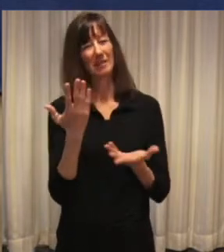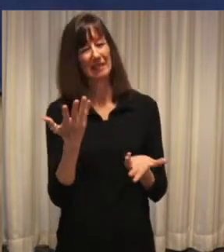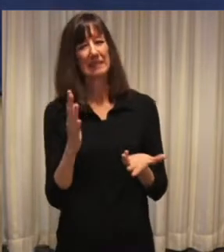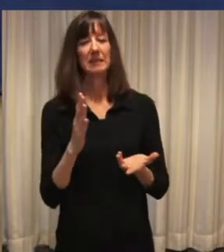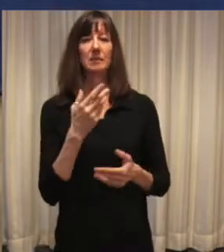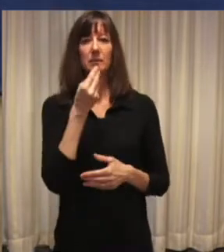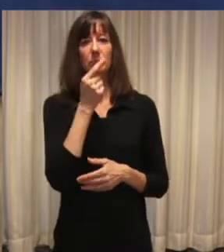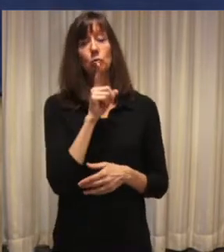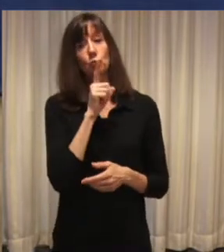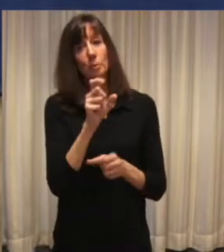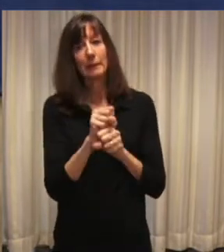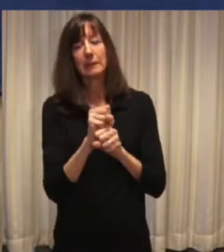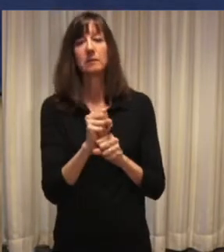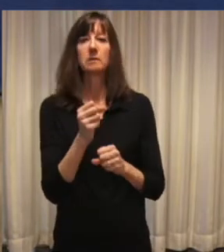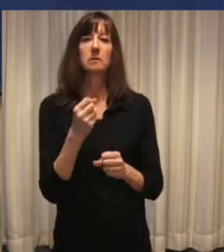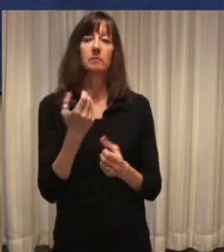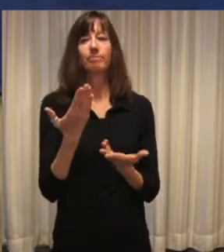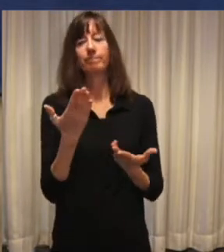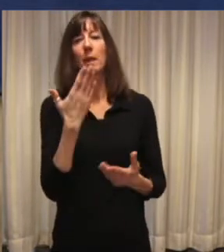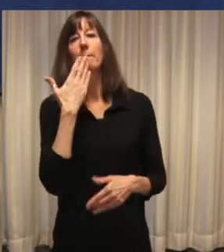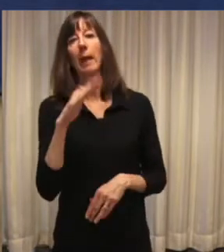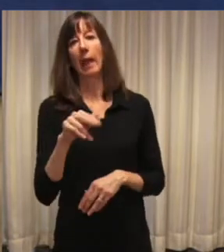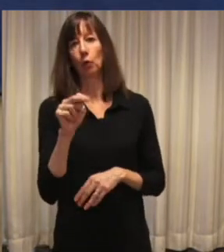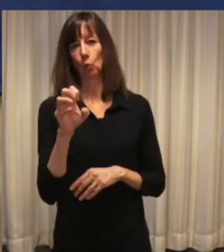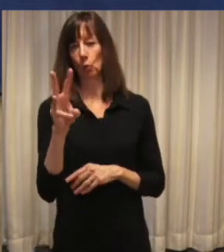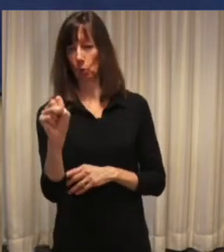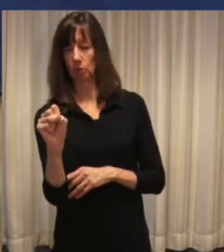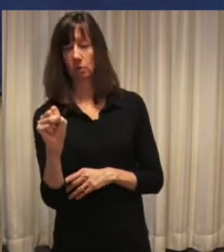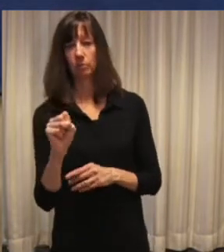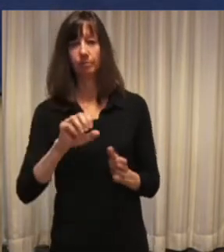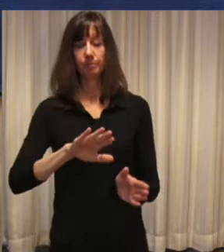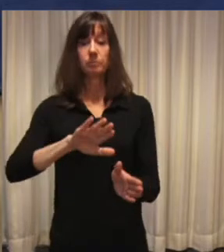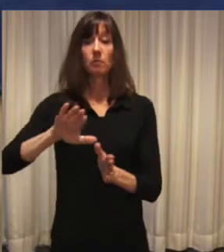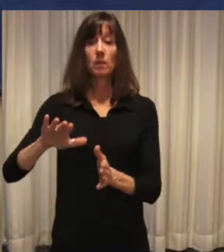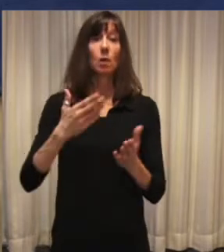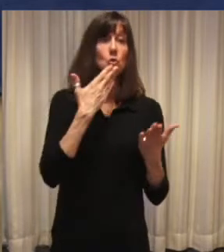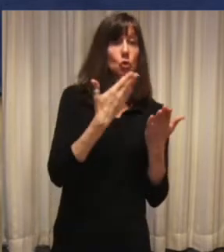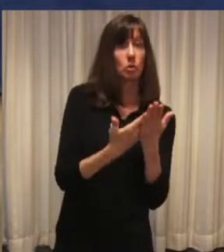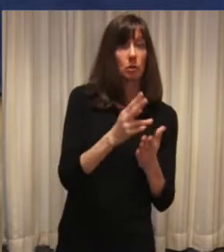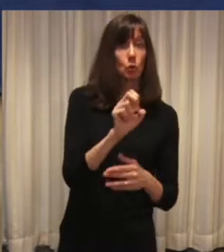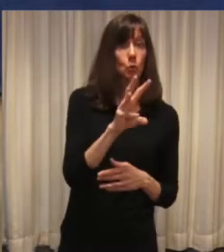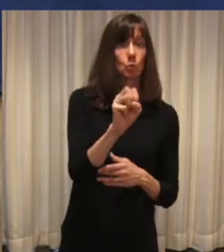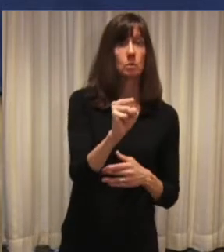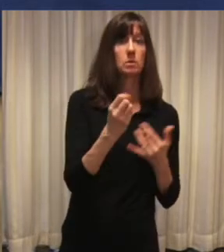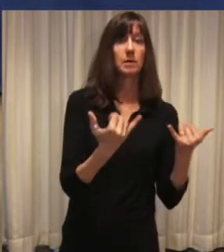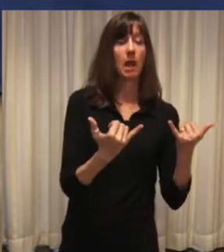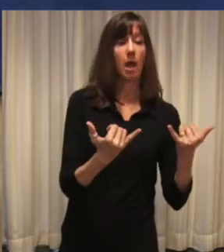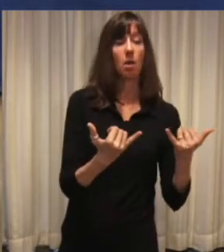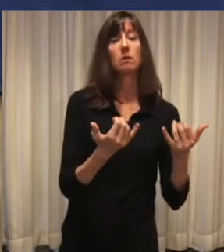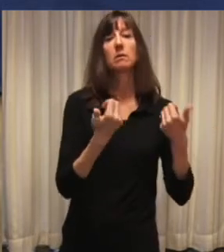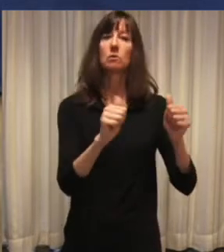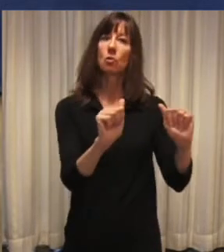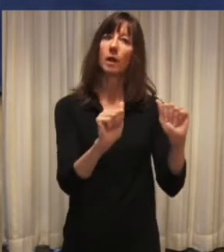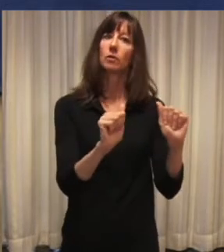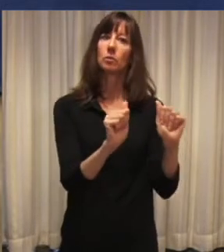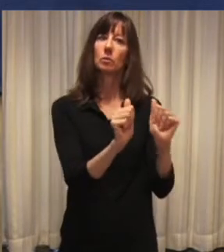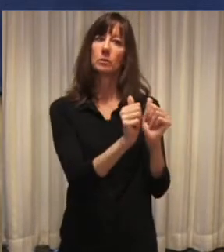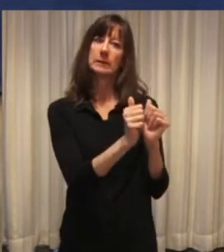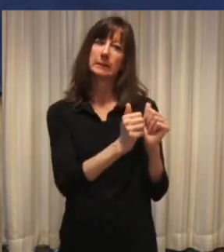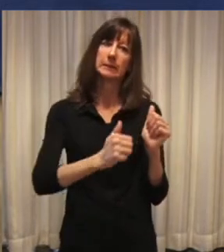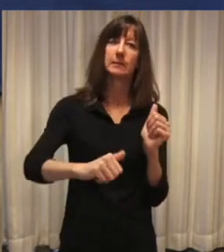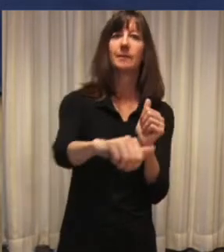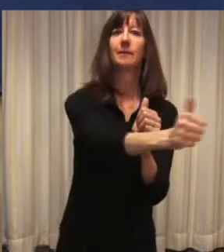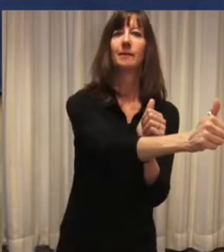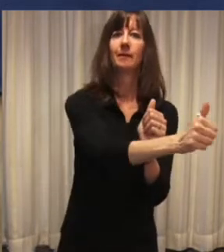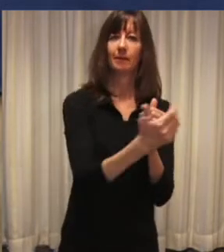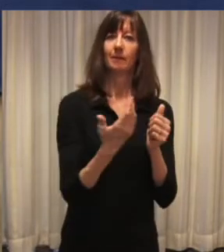today. The good news part is that we're doing a lot of work to address this and try to get ahead of this surge that we see coming. So if